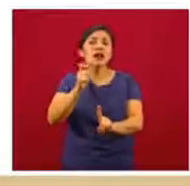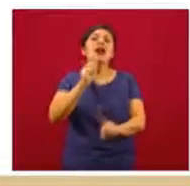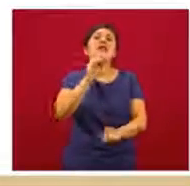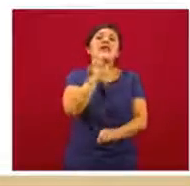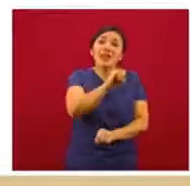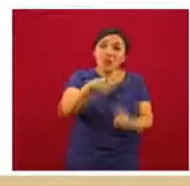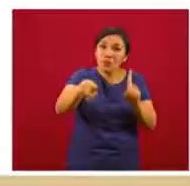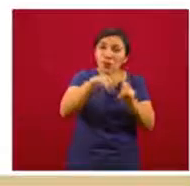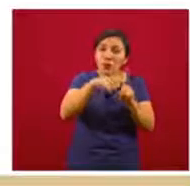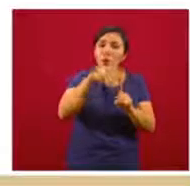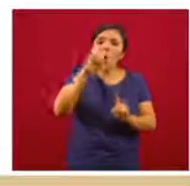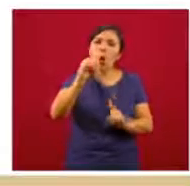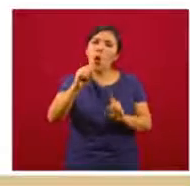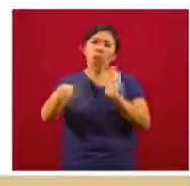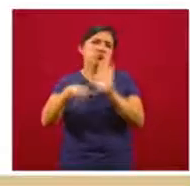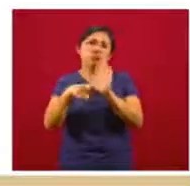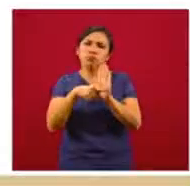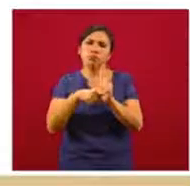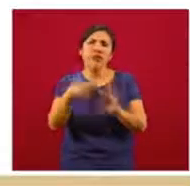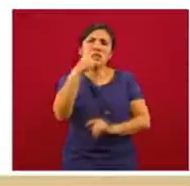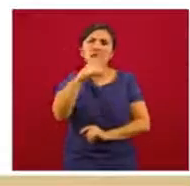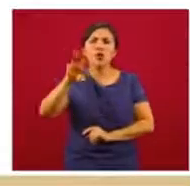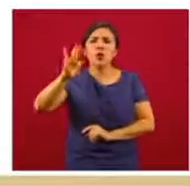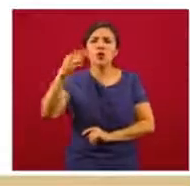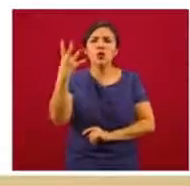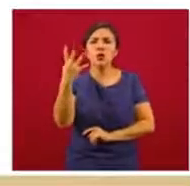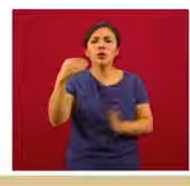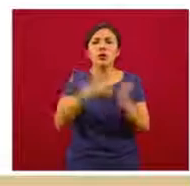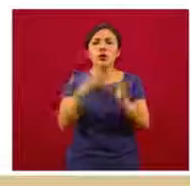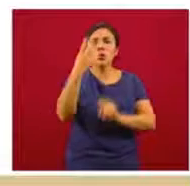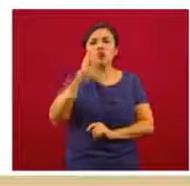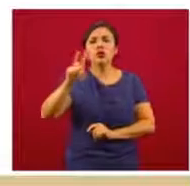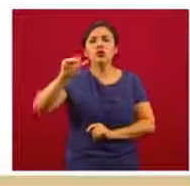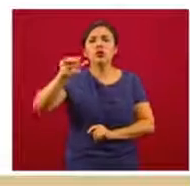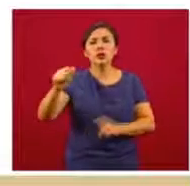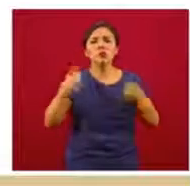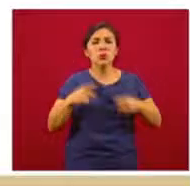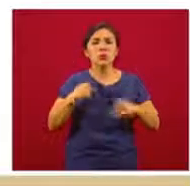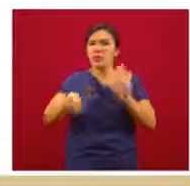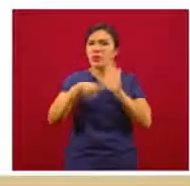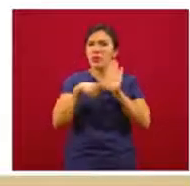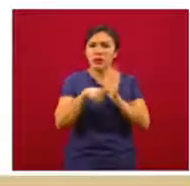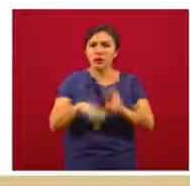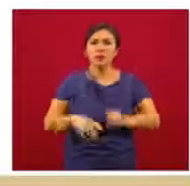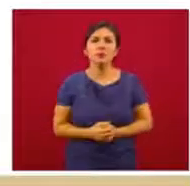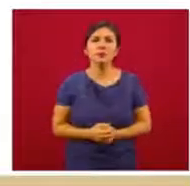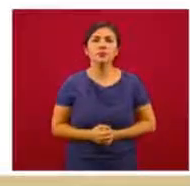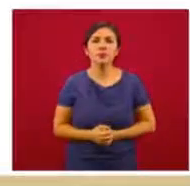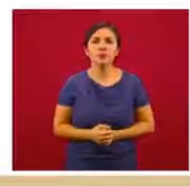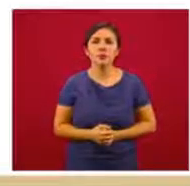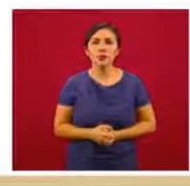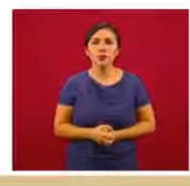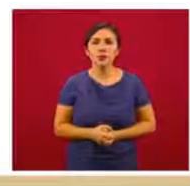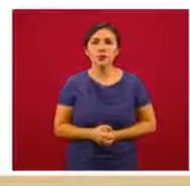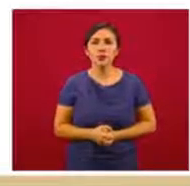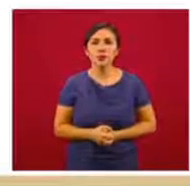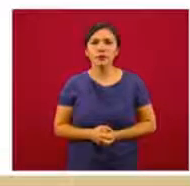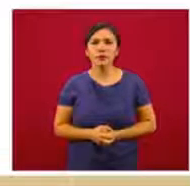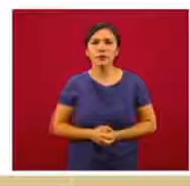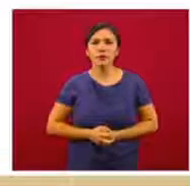270,992 cases that have been studied. From those, we have the